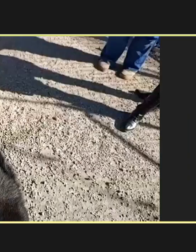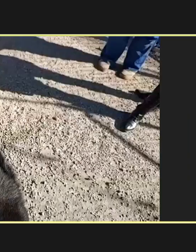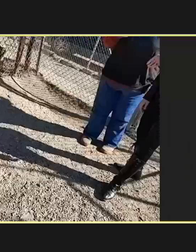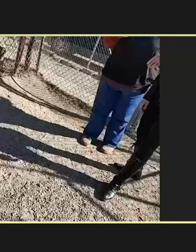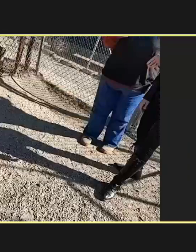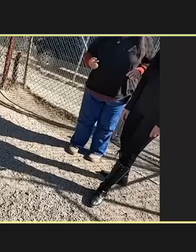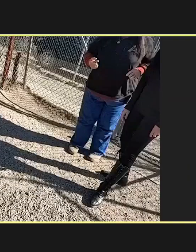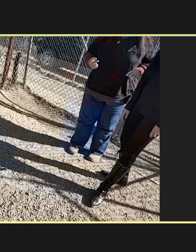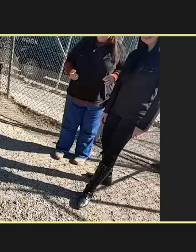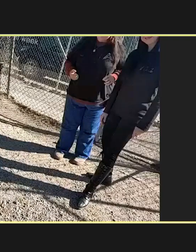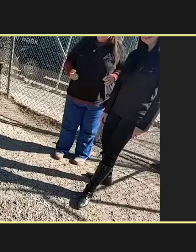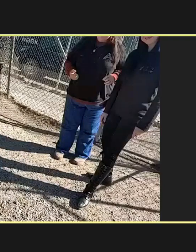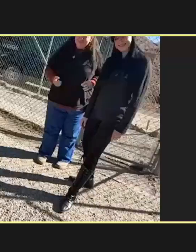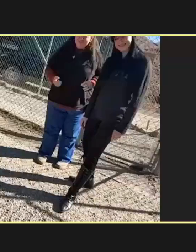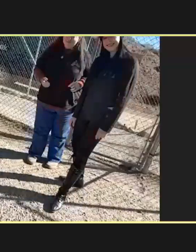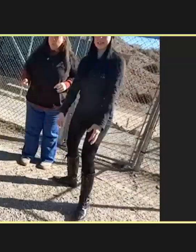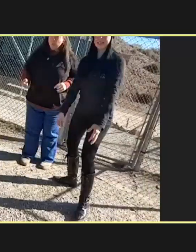me?